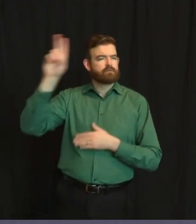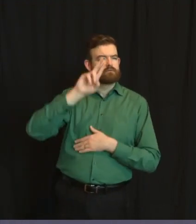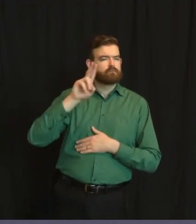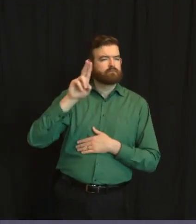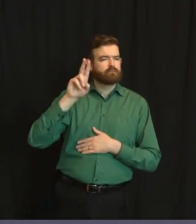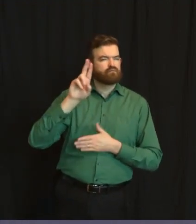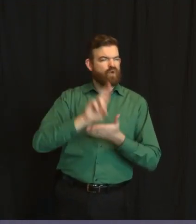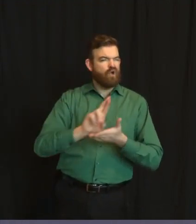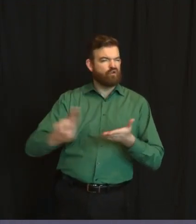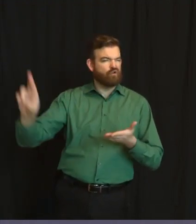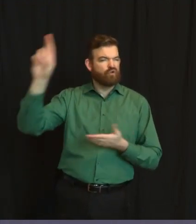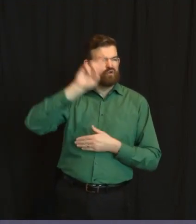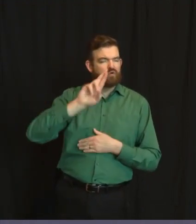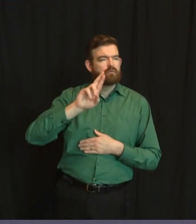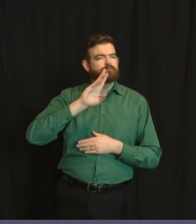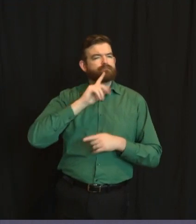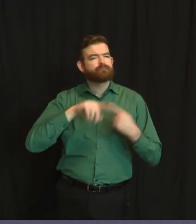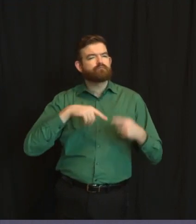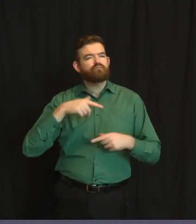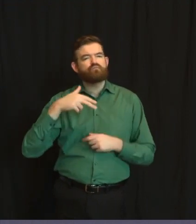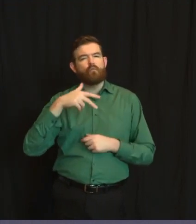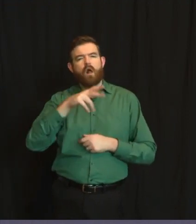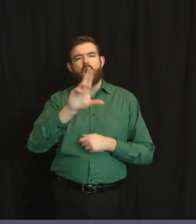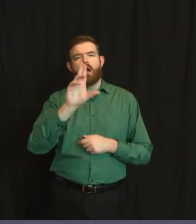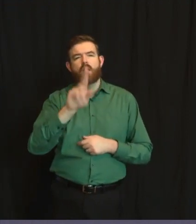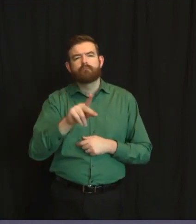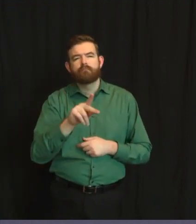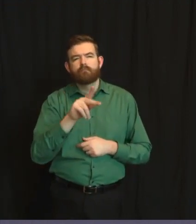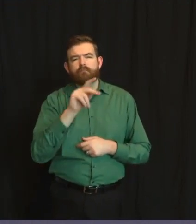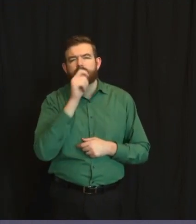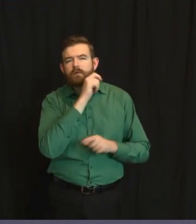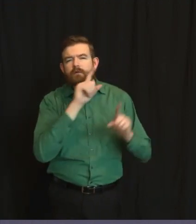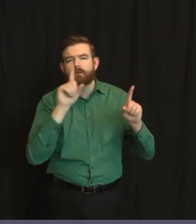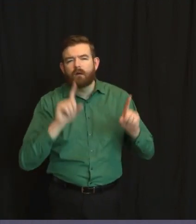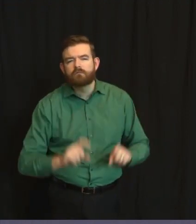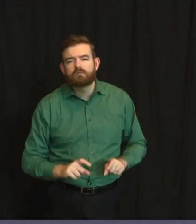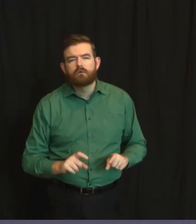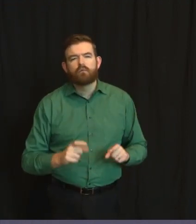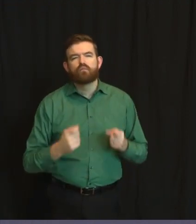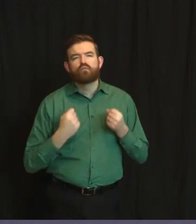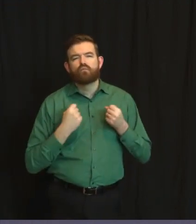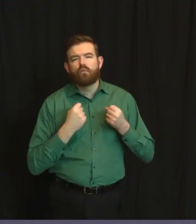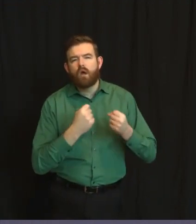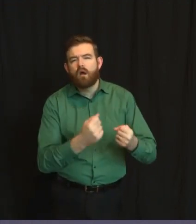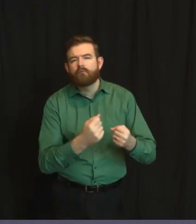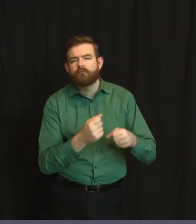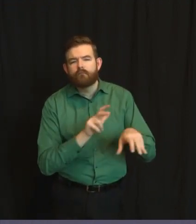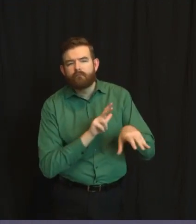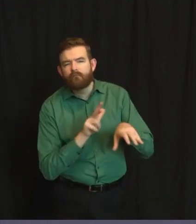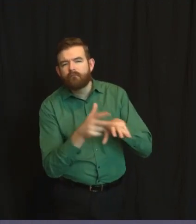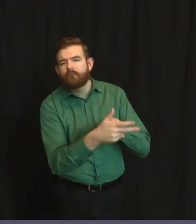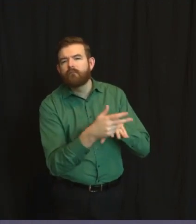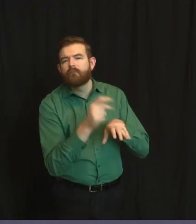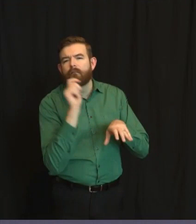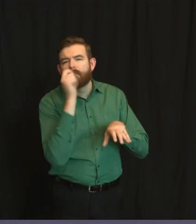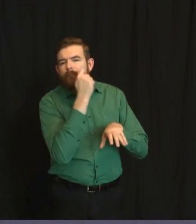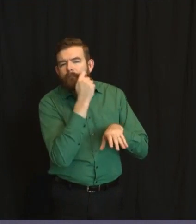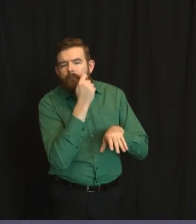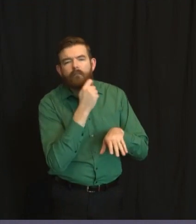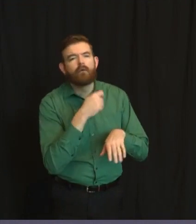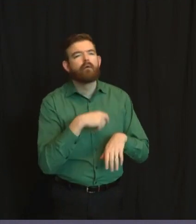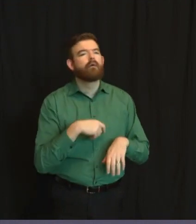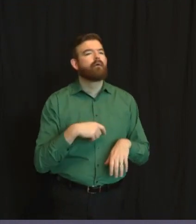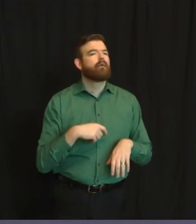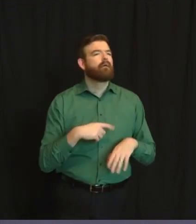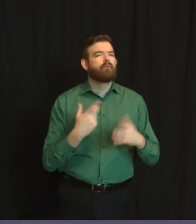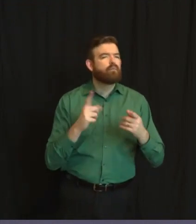done in a vehicle or a trailer or what, and who would oversee that, and when exactly might that be starting? I know a